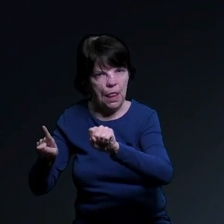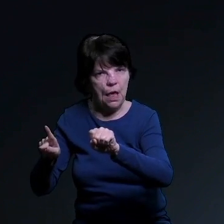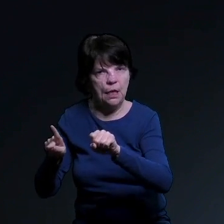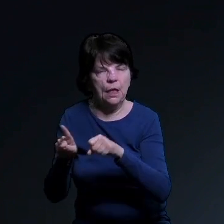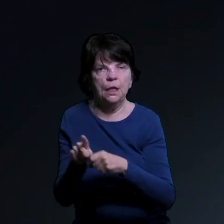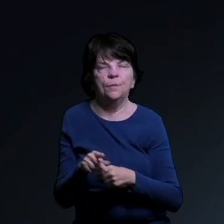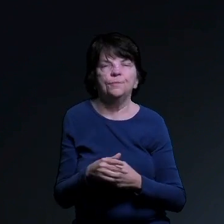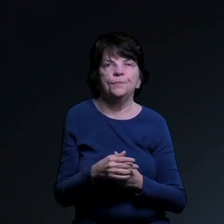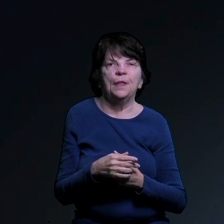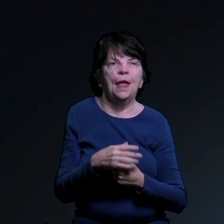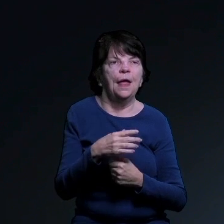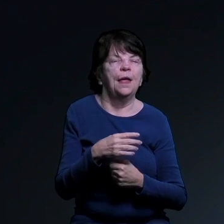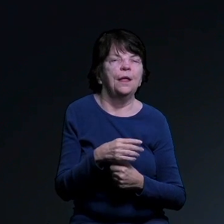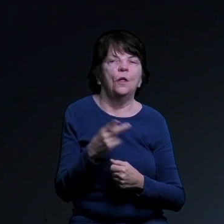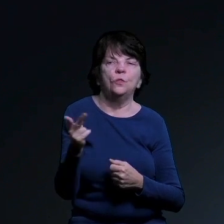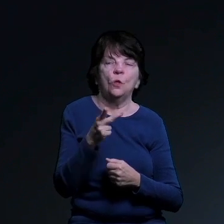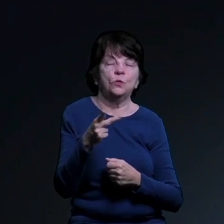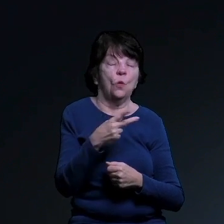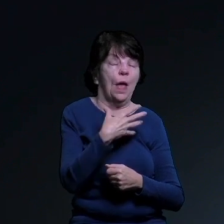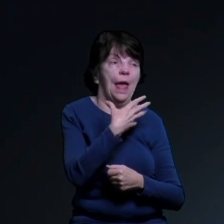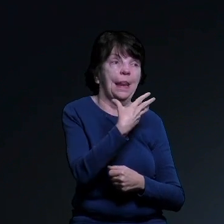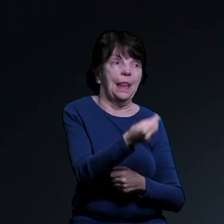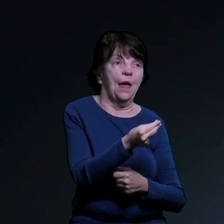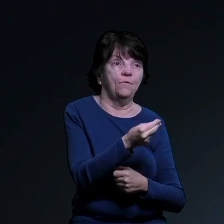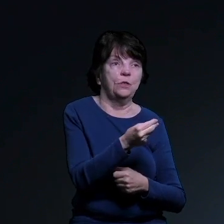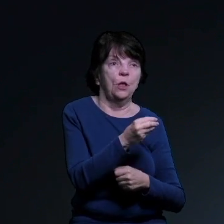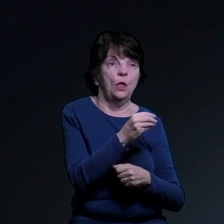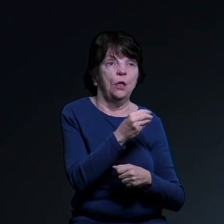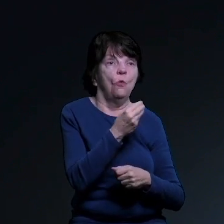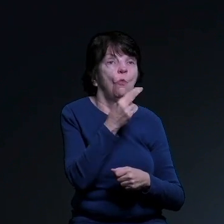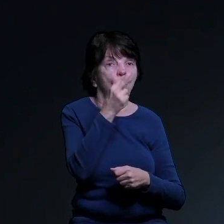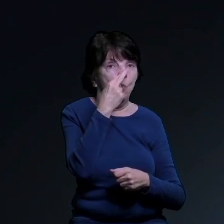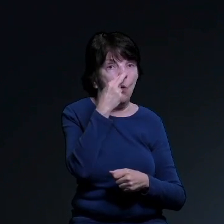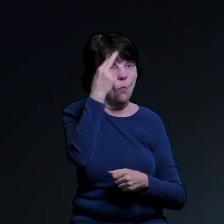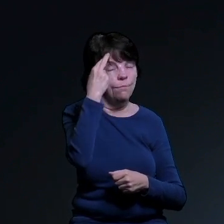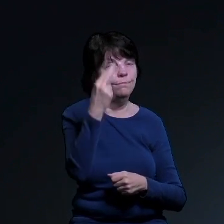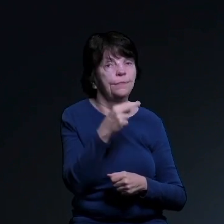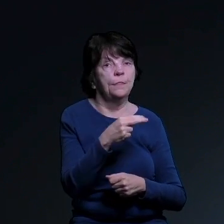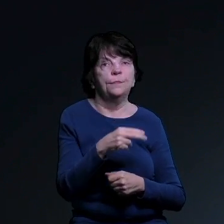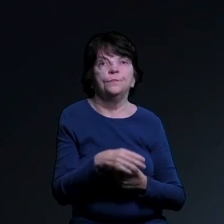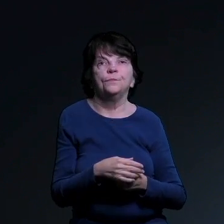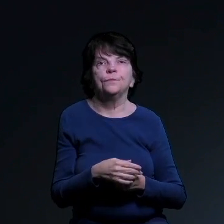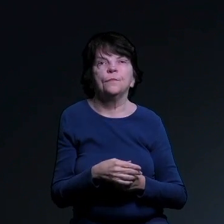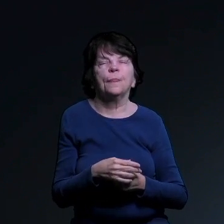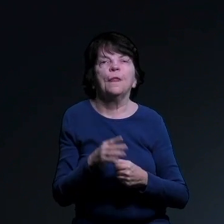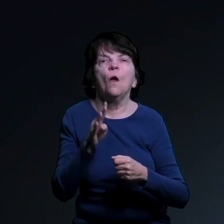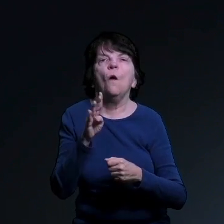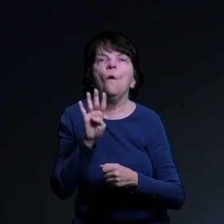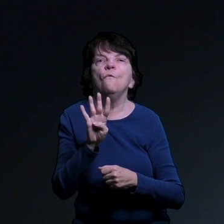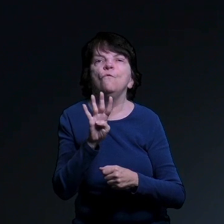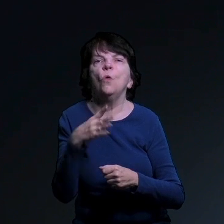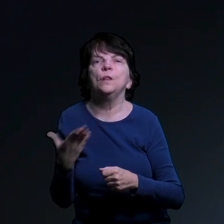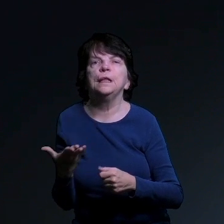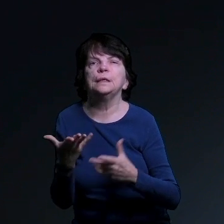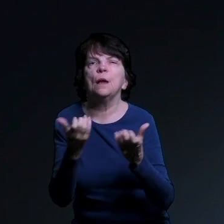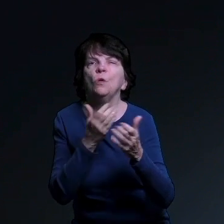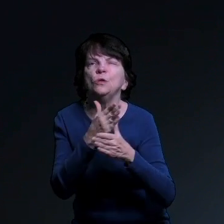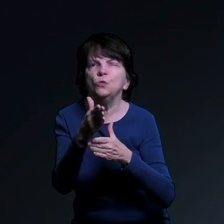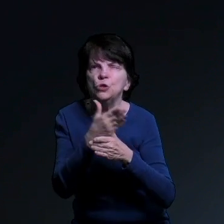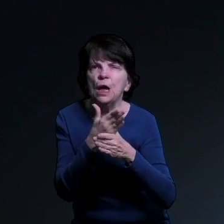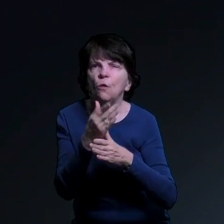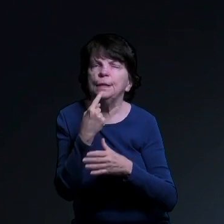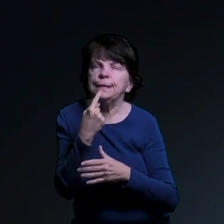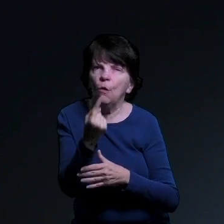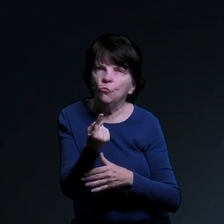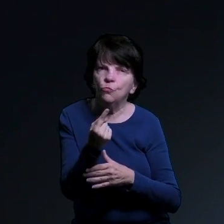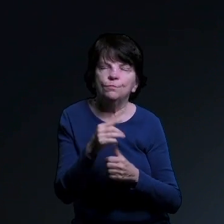Rome." Four things I want to share with you today that I think are really important for us to understand as we look at